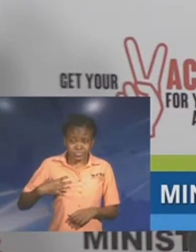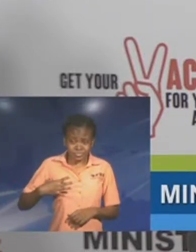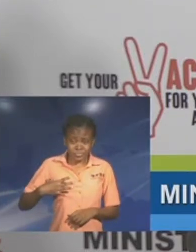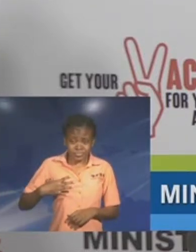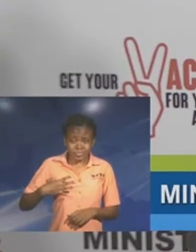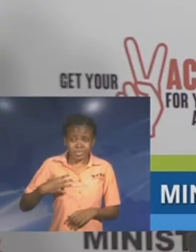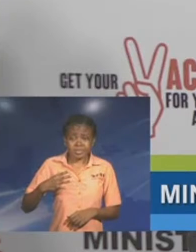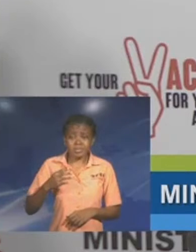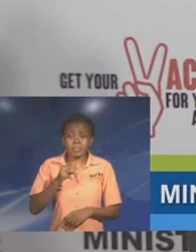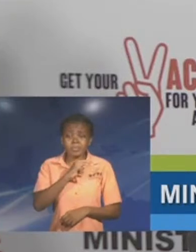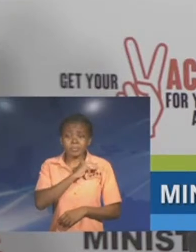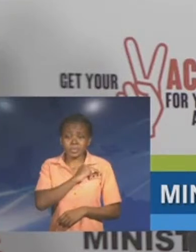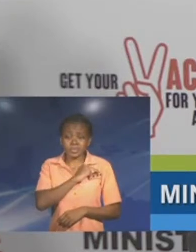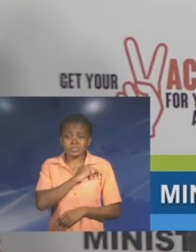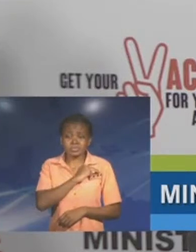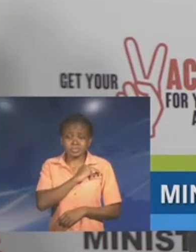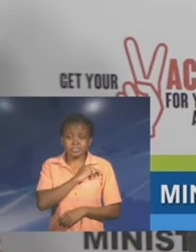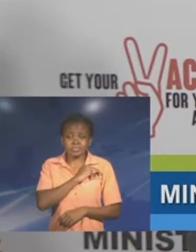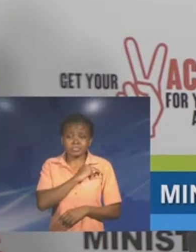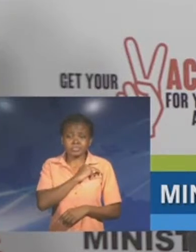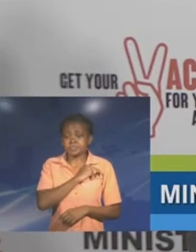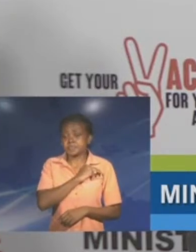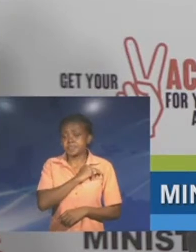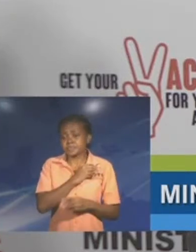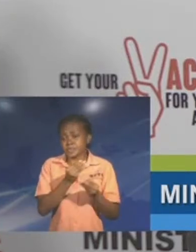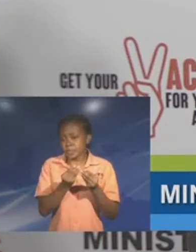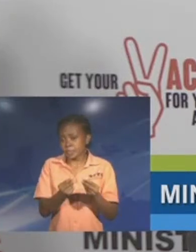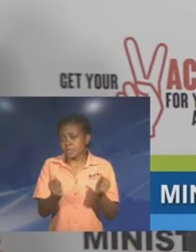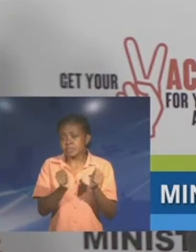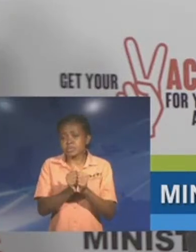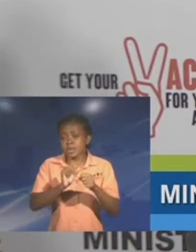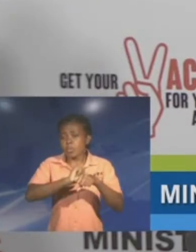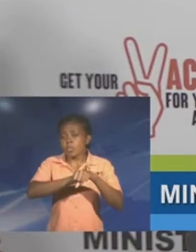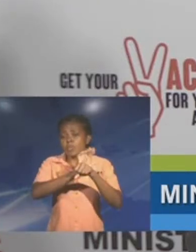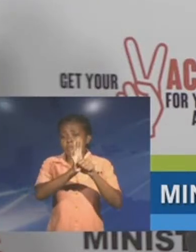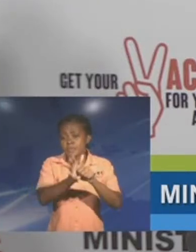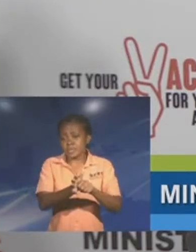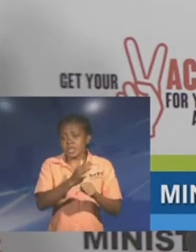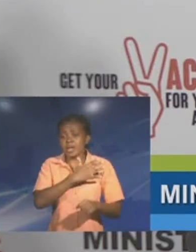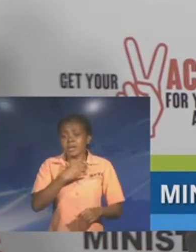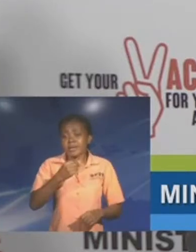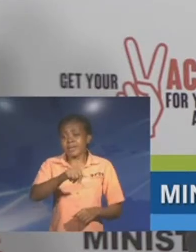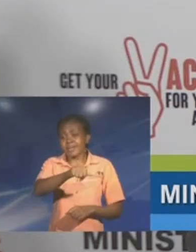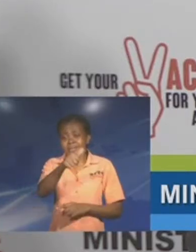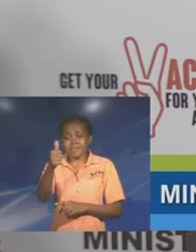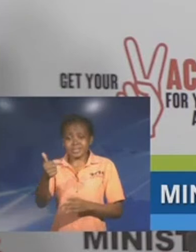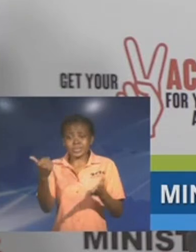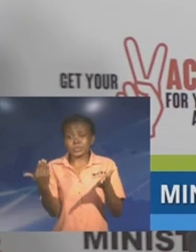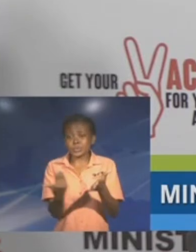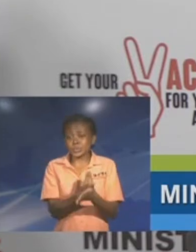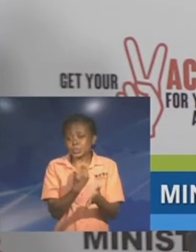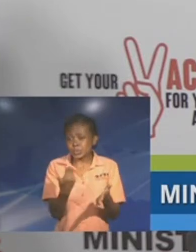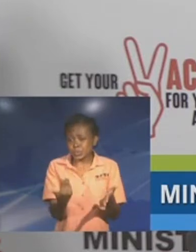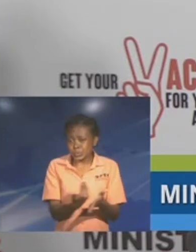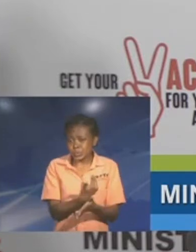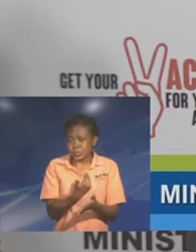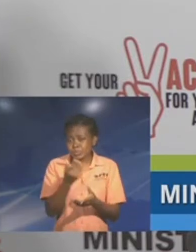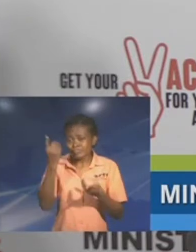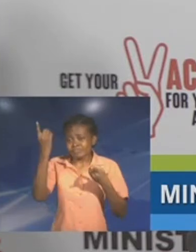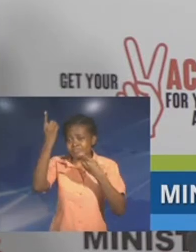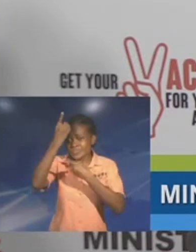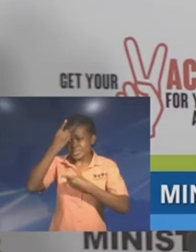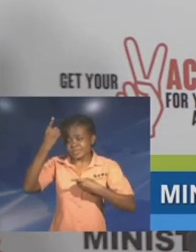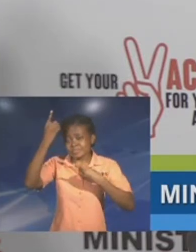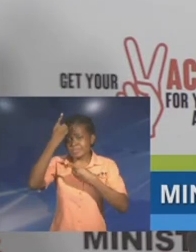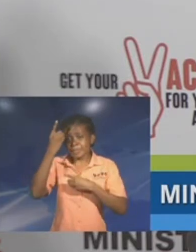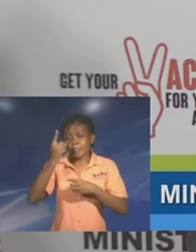with COVID-19 as well as other emerging infectious disease. So when we would have taken the note to Cabinet to establish the